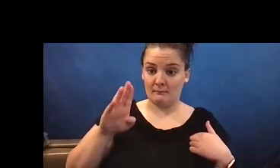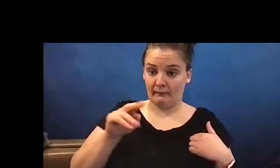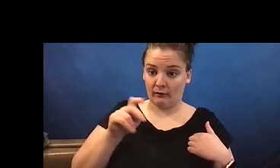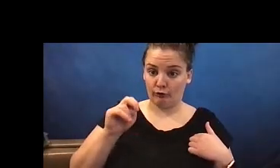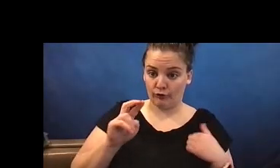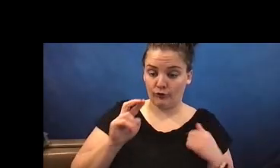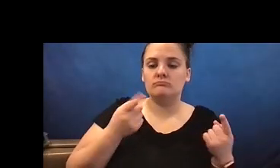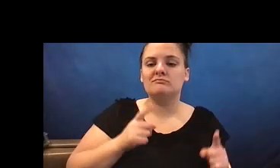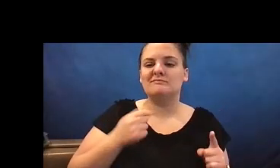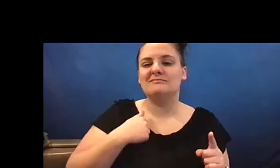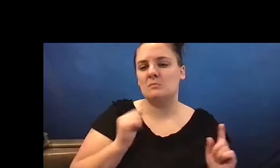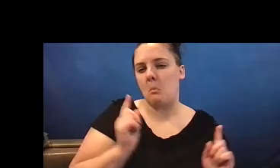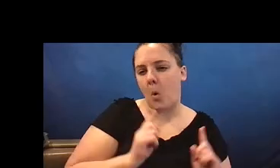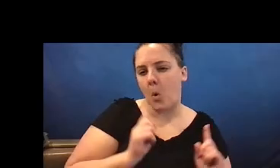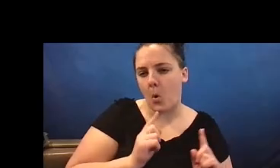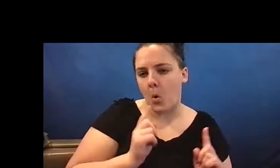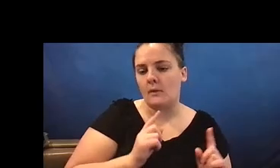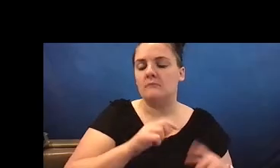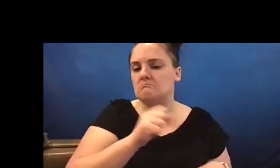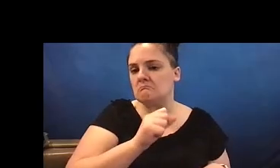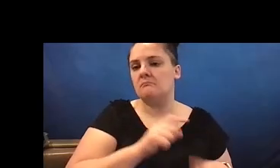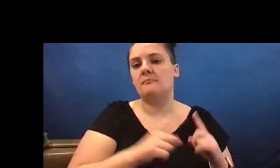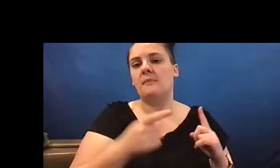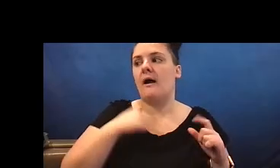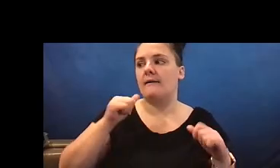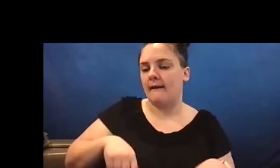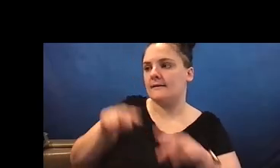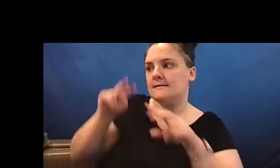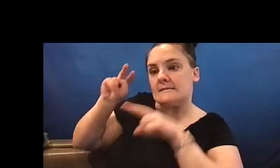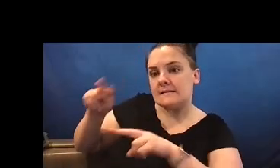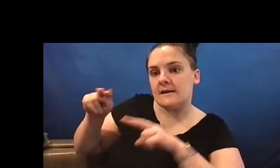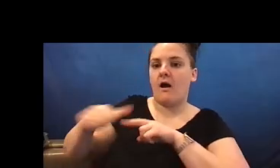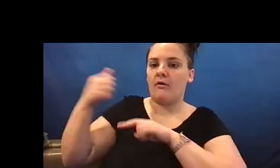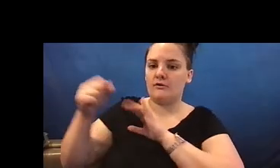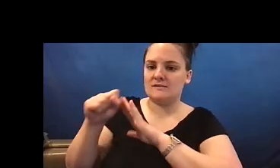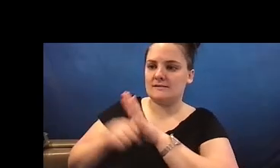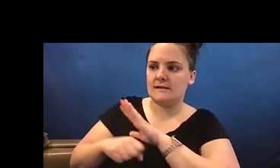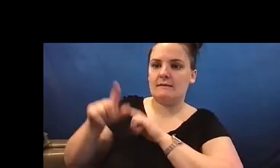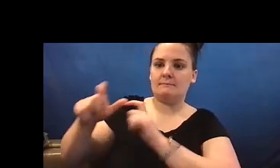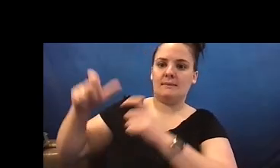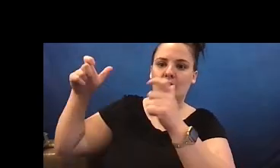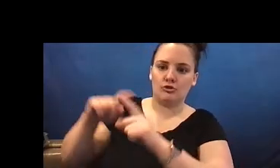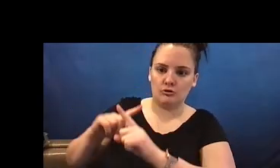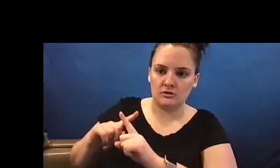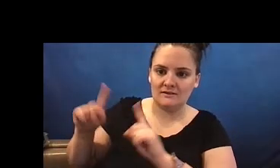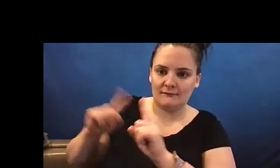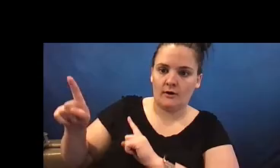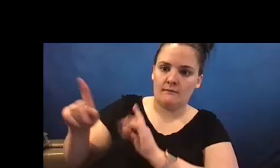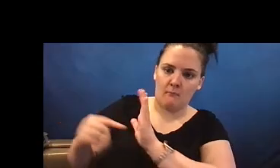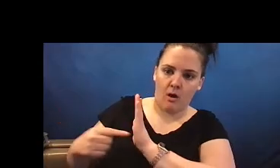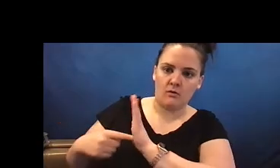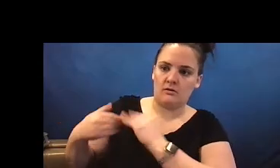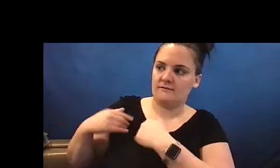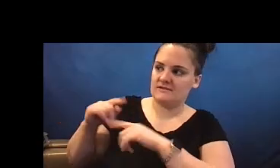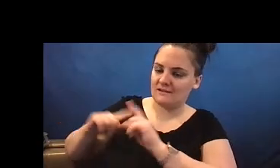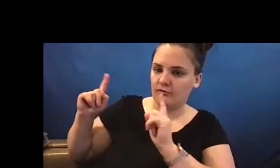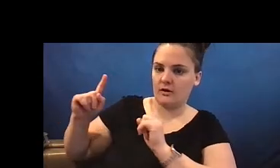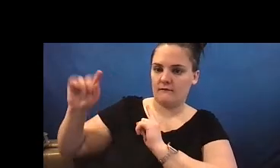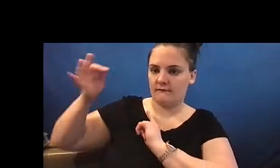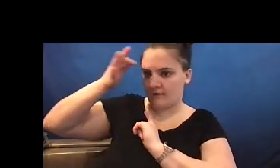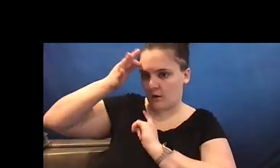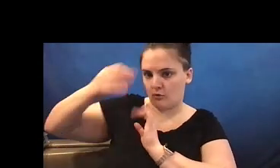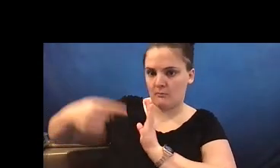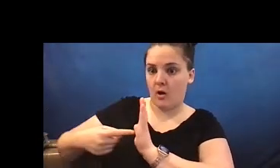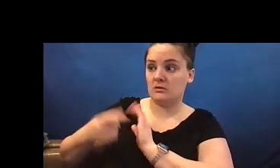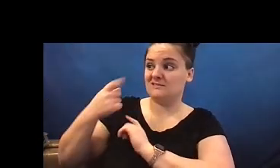but I have access to different states that have looked at different federal models that even with the federal complexity that